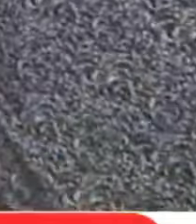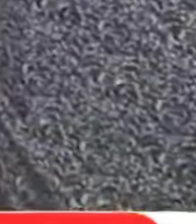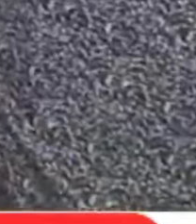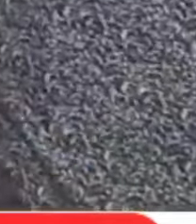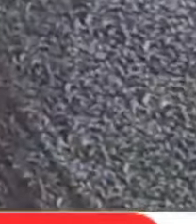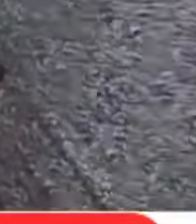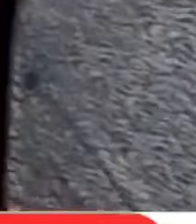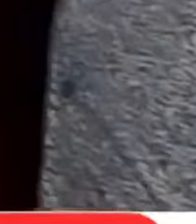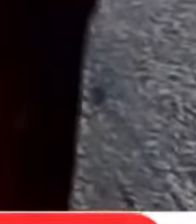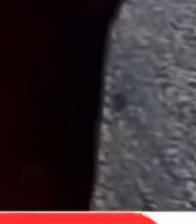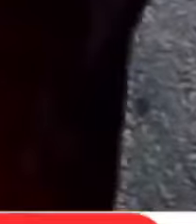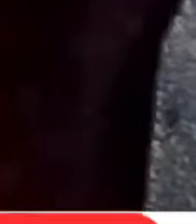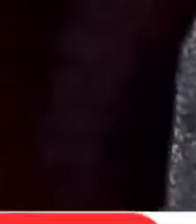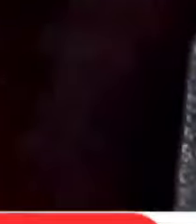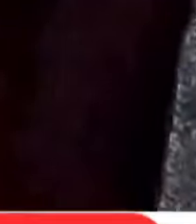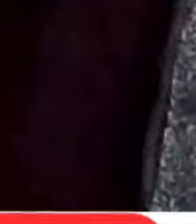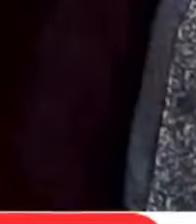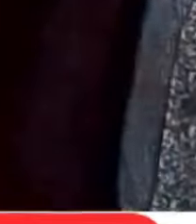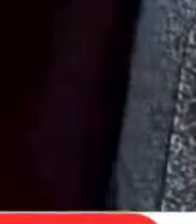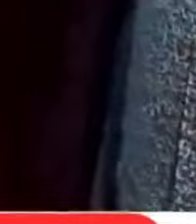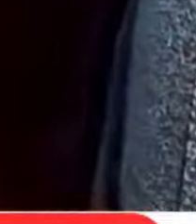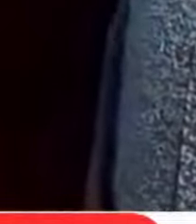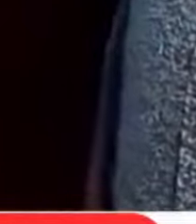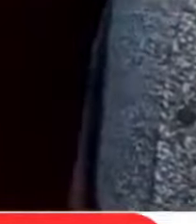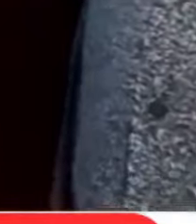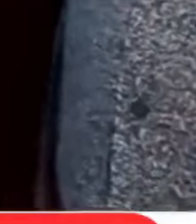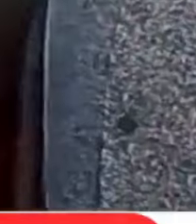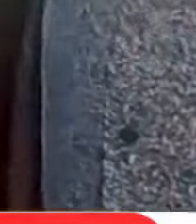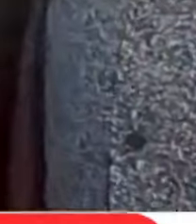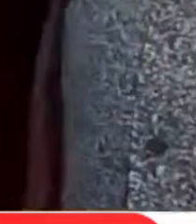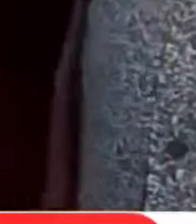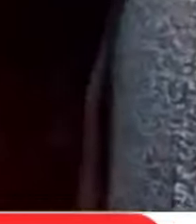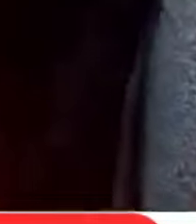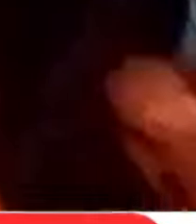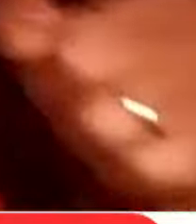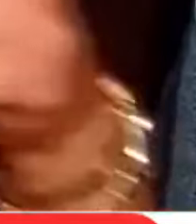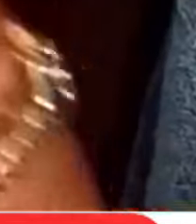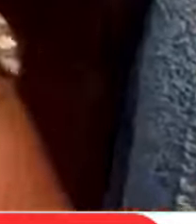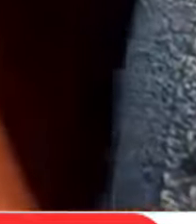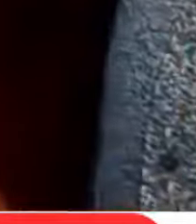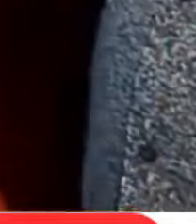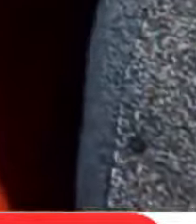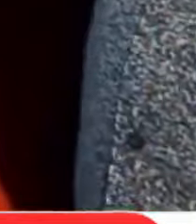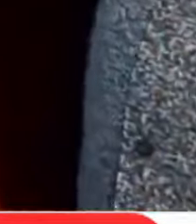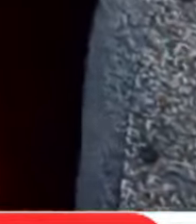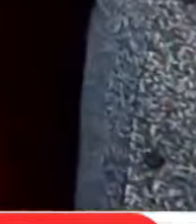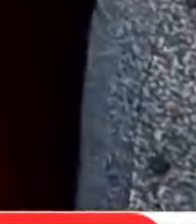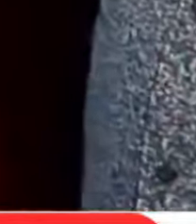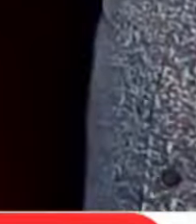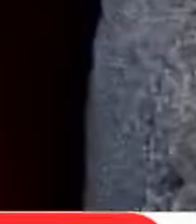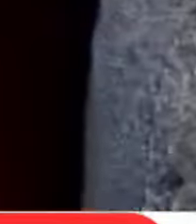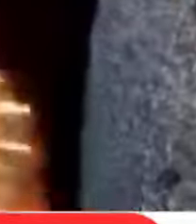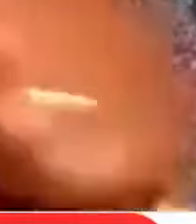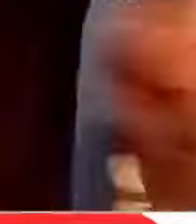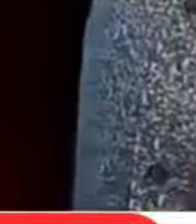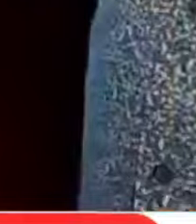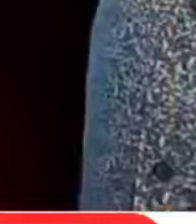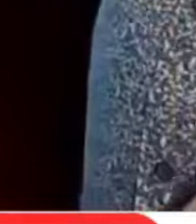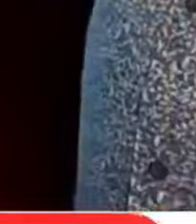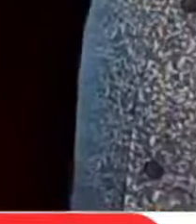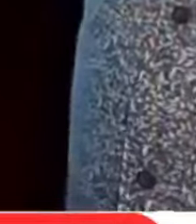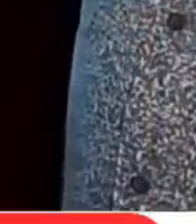to know which authority were they using, so that now they can, they were not able to use my major road